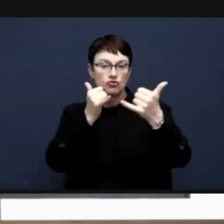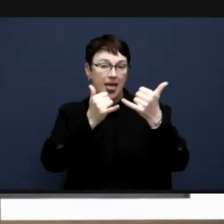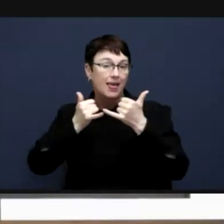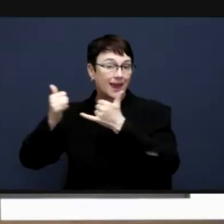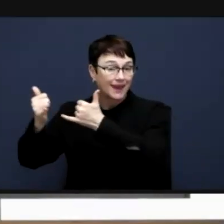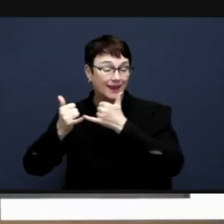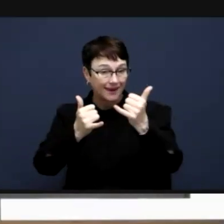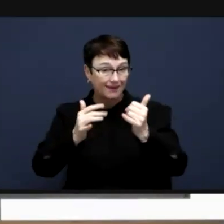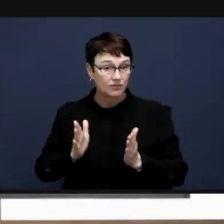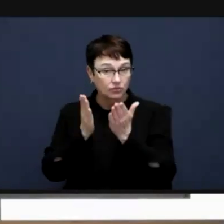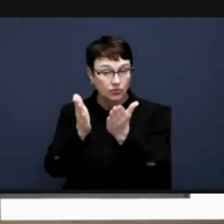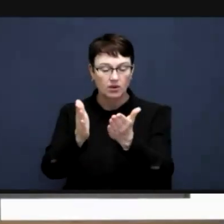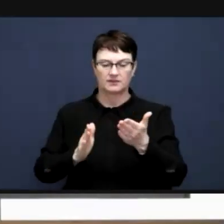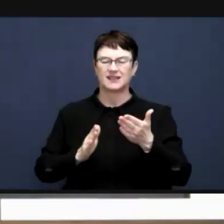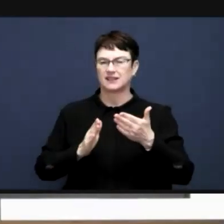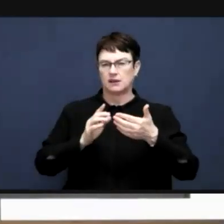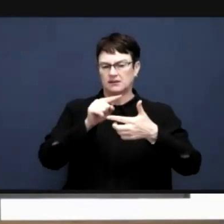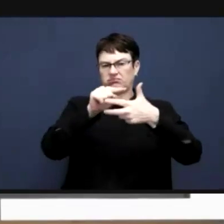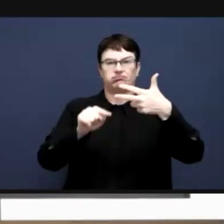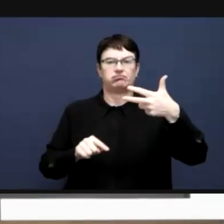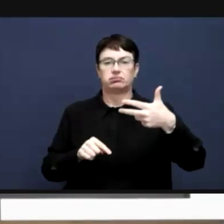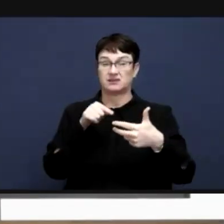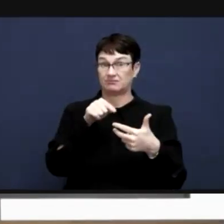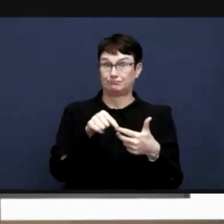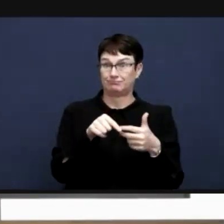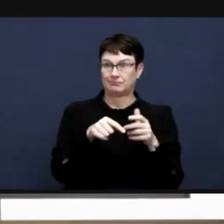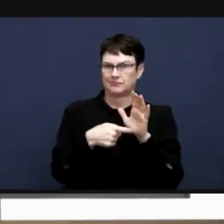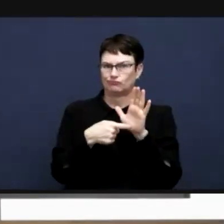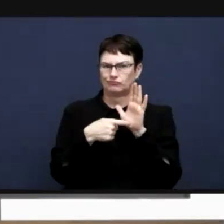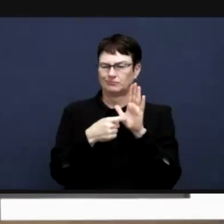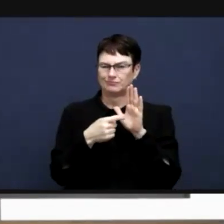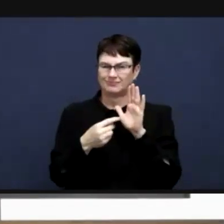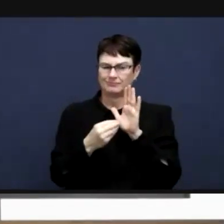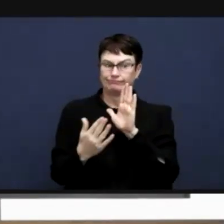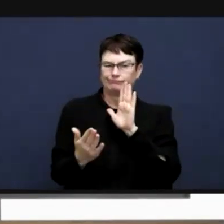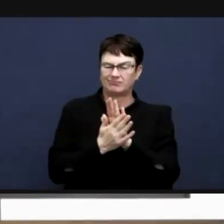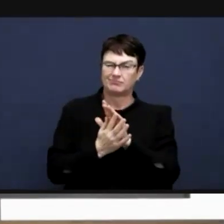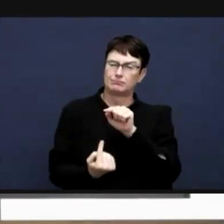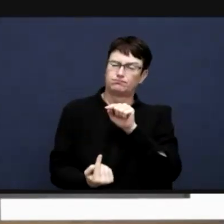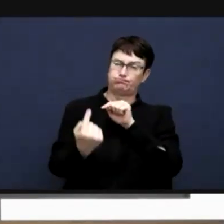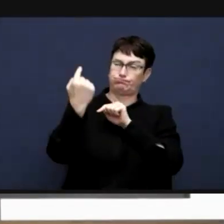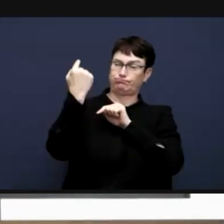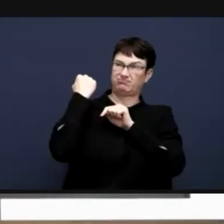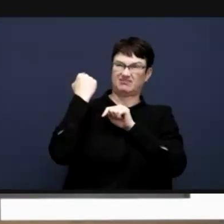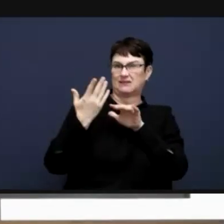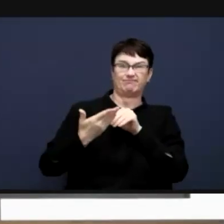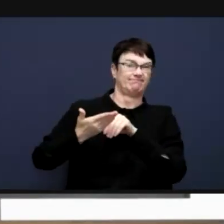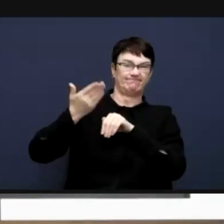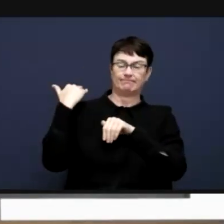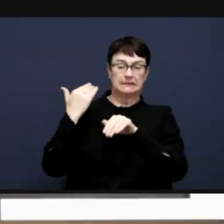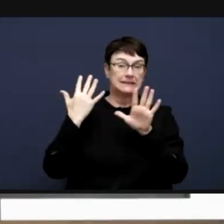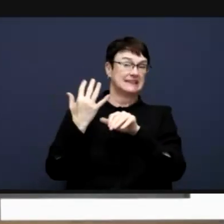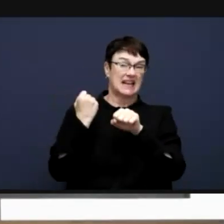the requirement dates back more than 10 years. We evolved as much more ways to